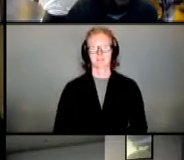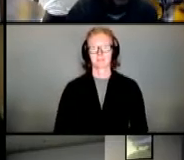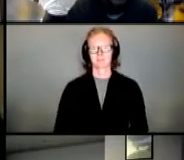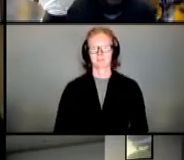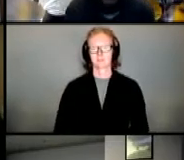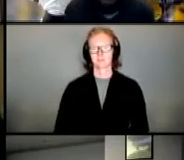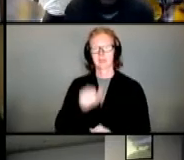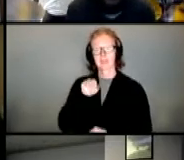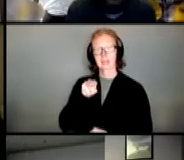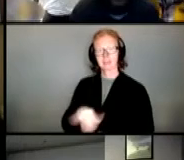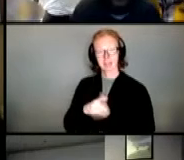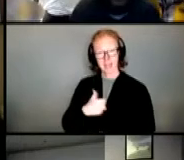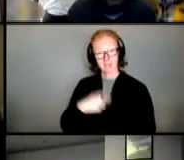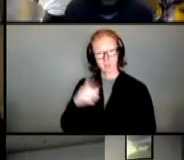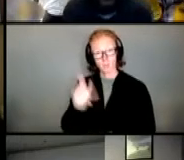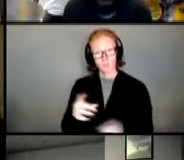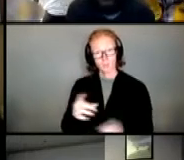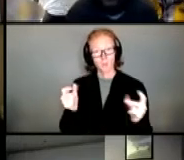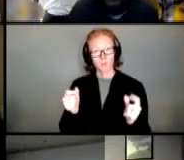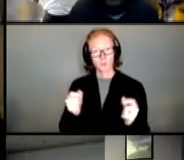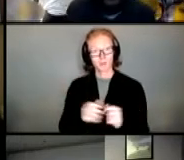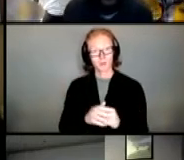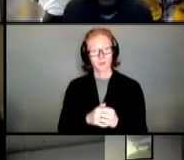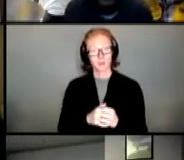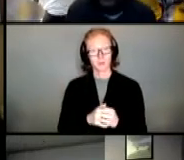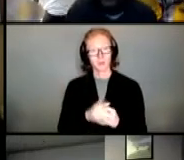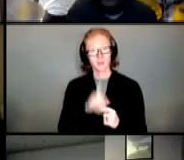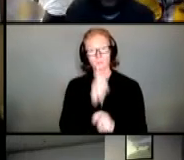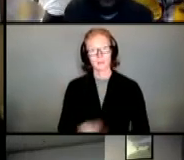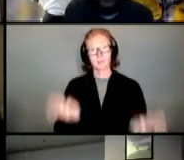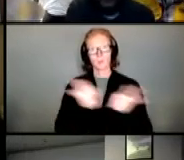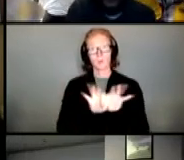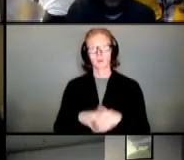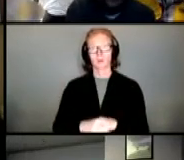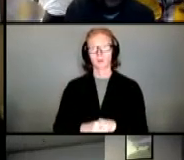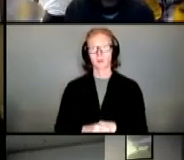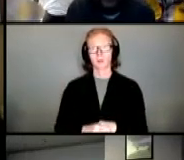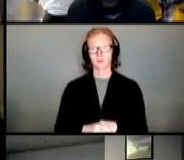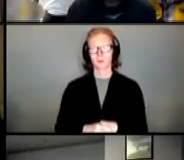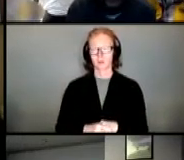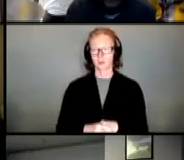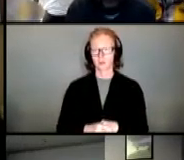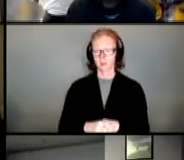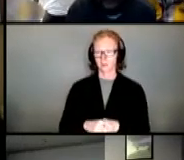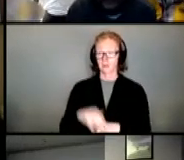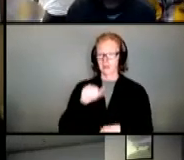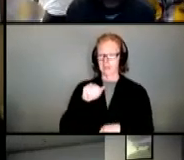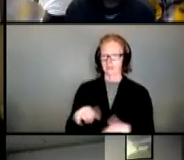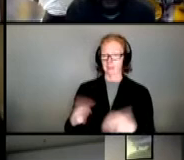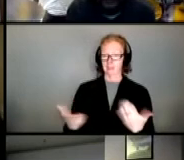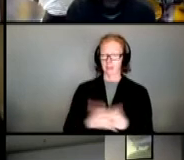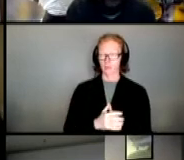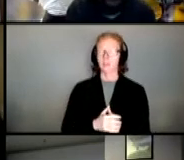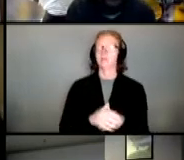Theo, can I ask a question real quick? Because it's really kind of important. Sure. And that is it possible